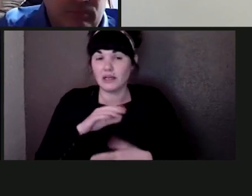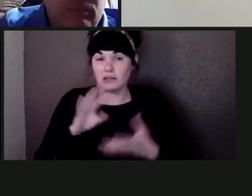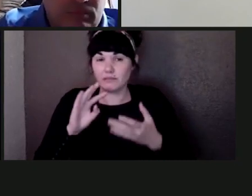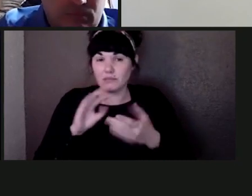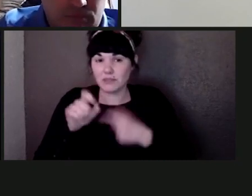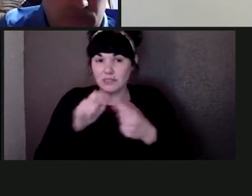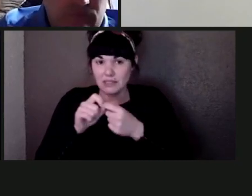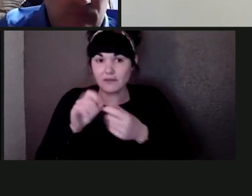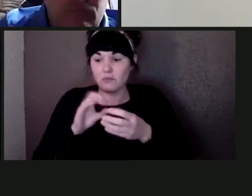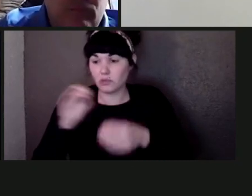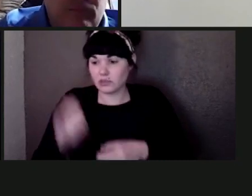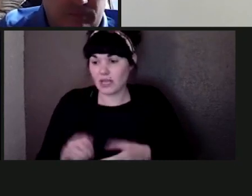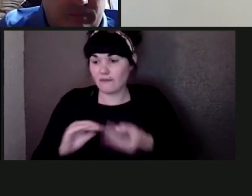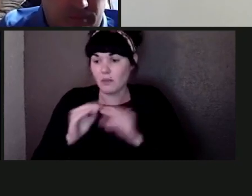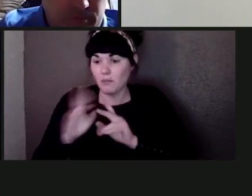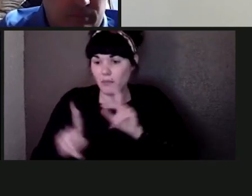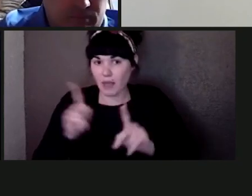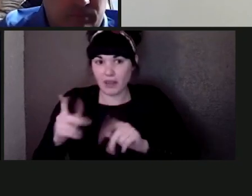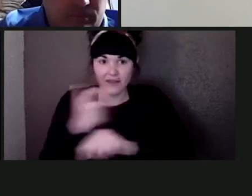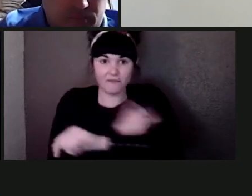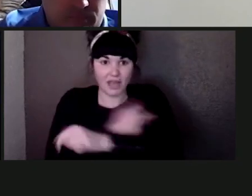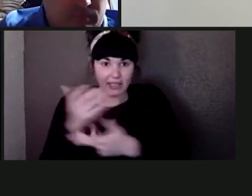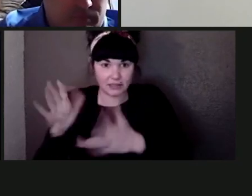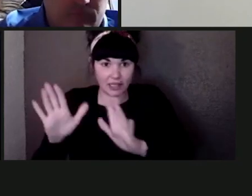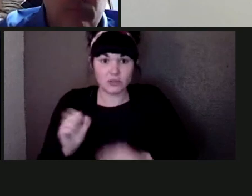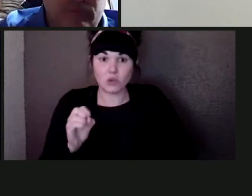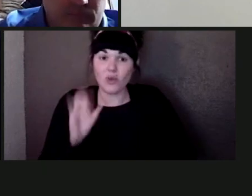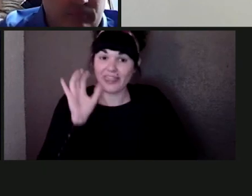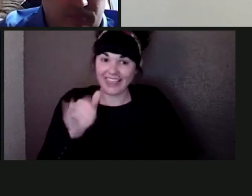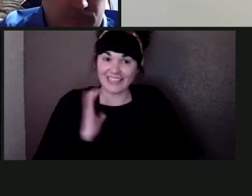if there's any message that we would leave you with, it's that.